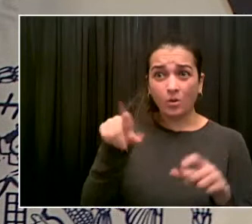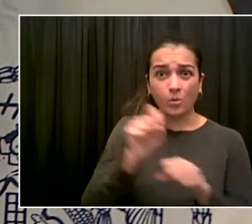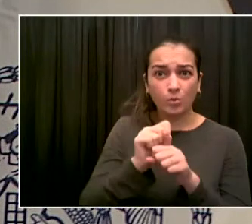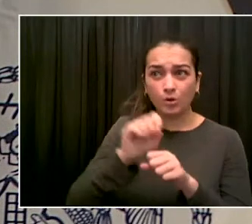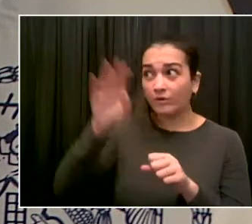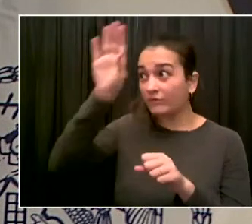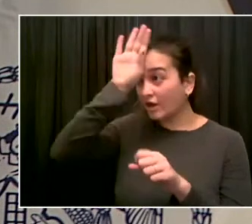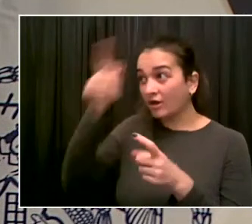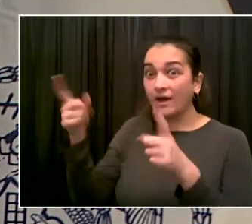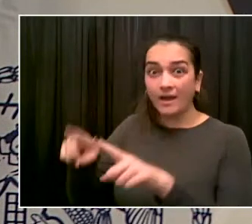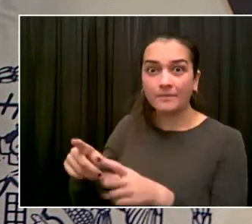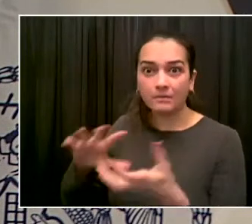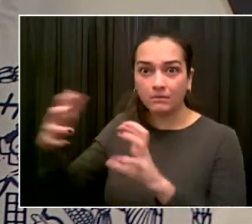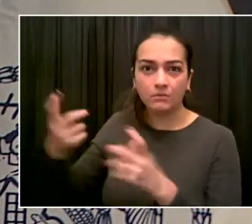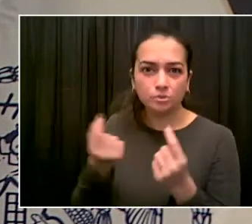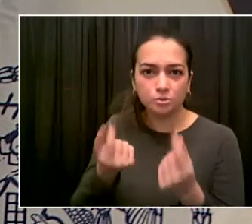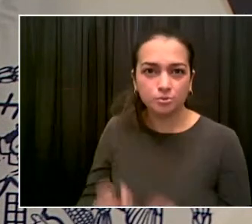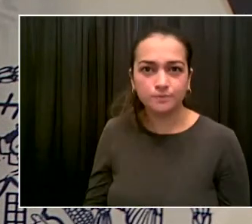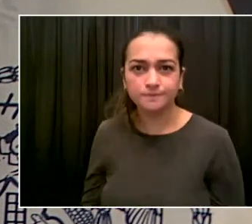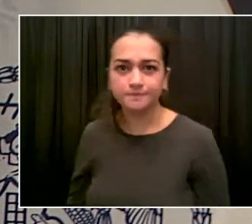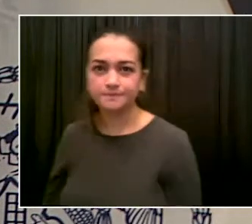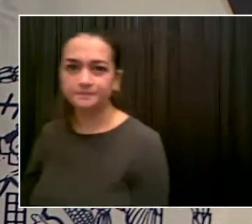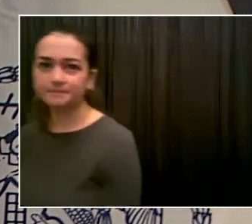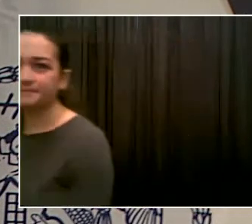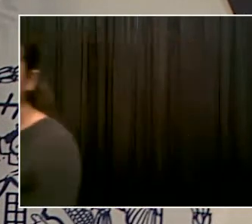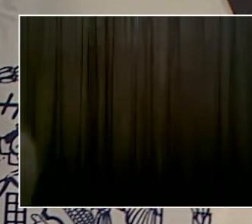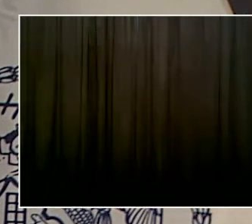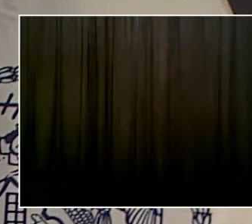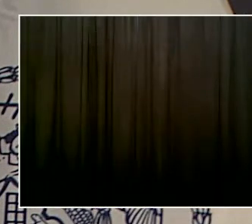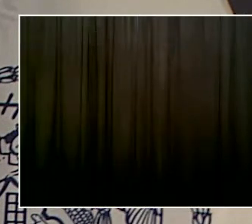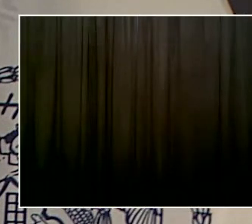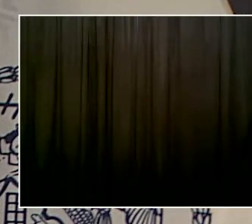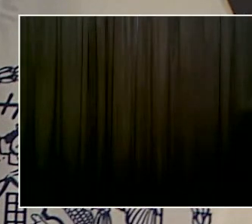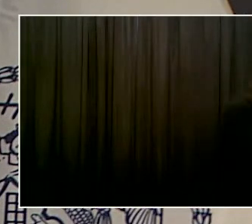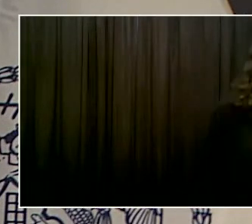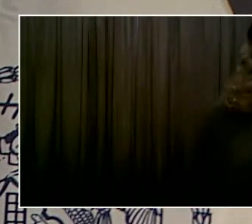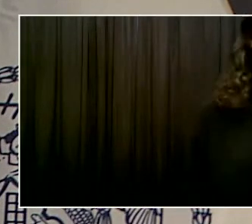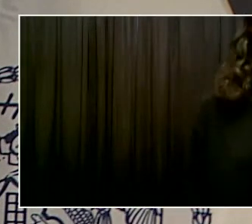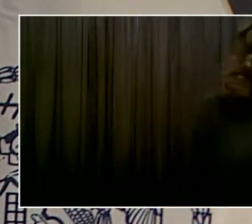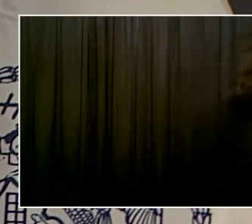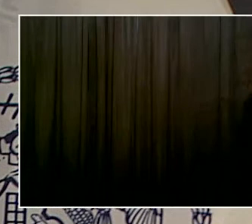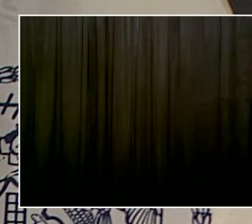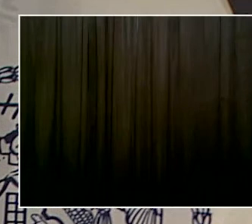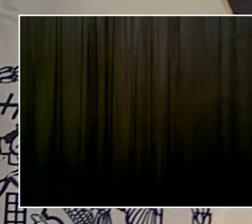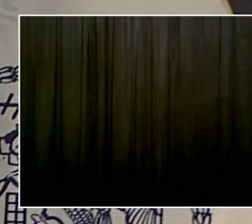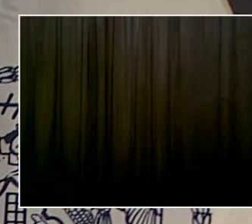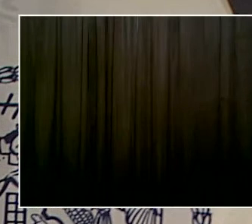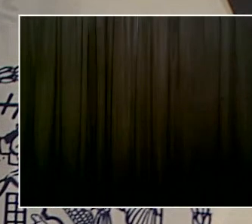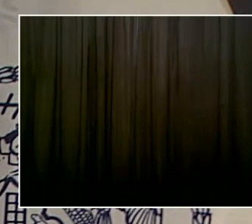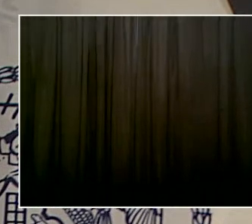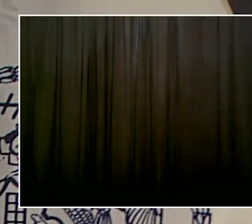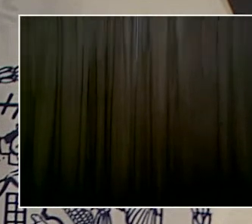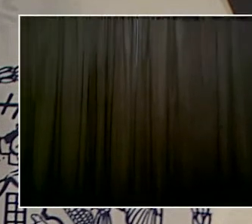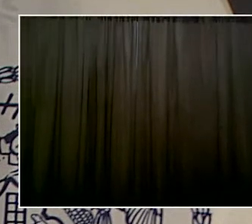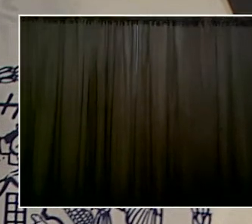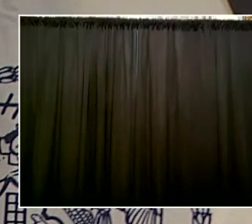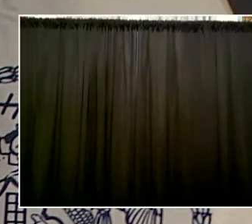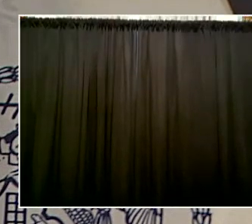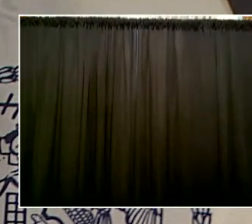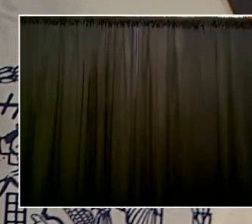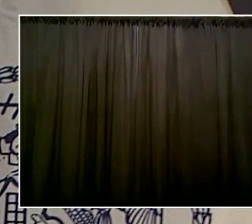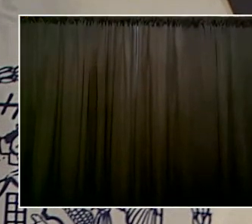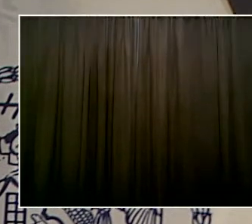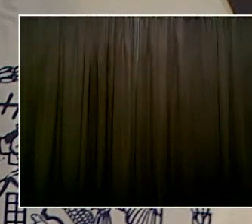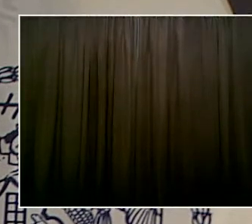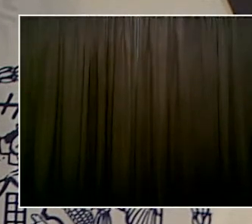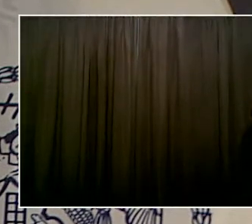Thanks, Mr. Mayor. I guess I have a follow-up question to that and a request for clarification as to the statistics, if you'll indulge me. First of all, how